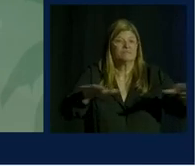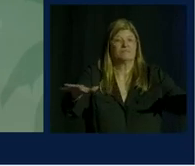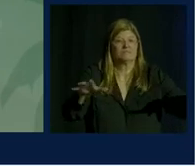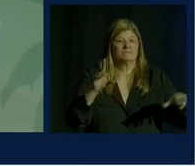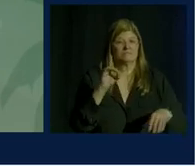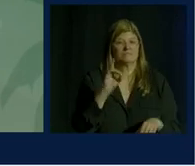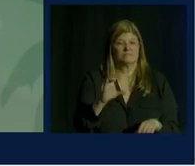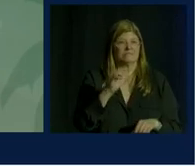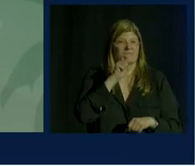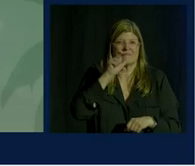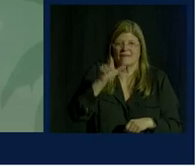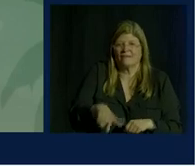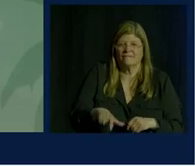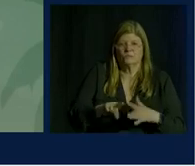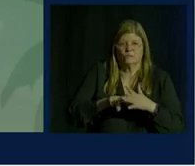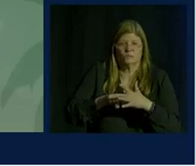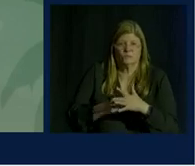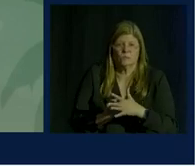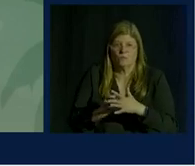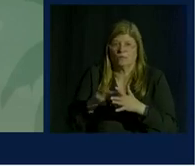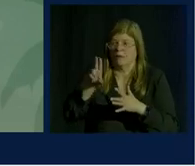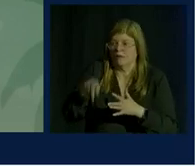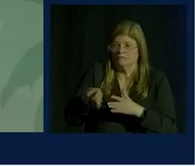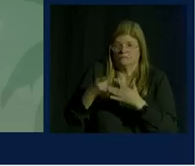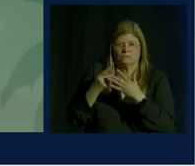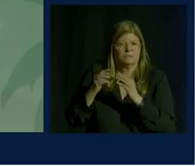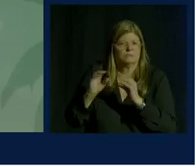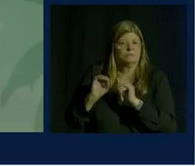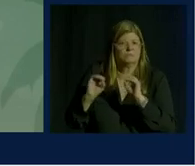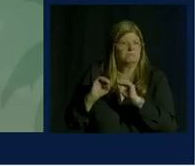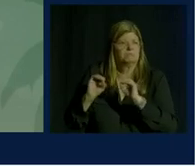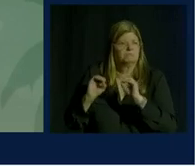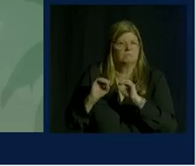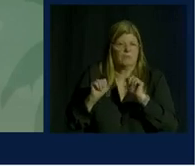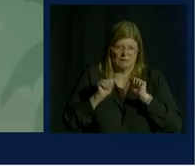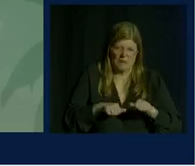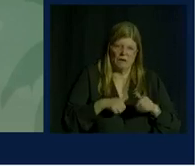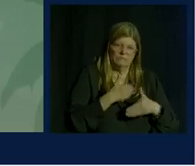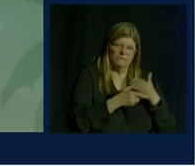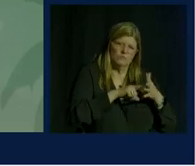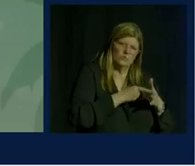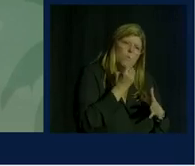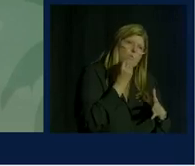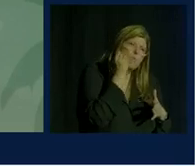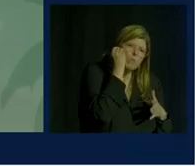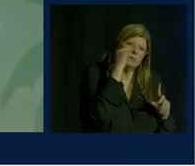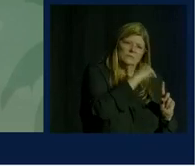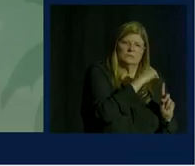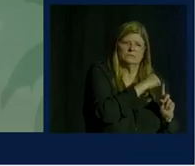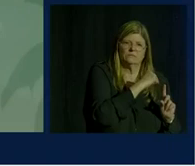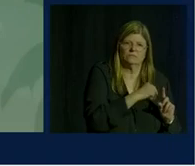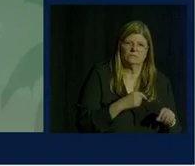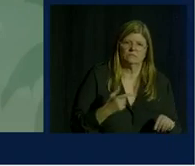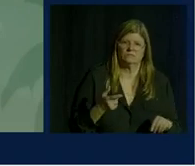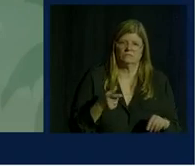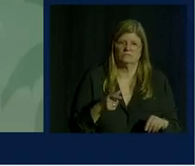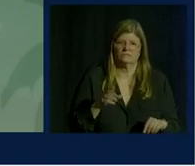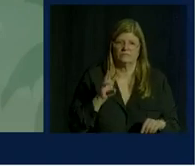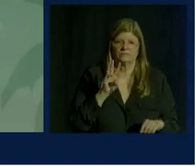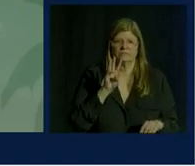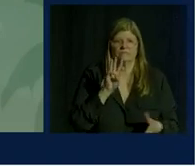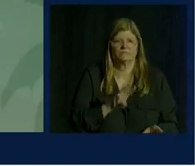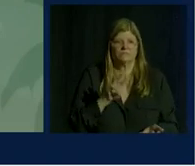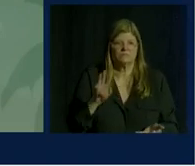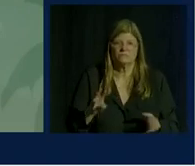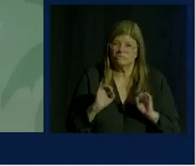Neil, you can just start your business. You don't have to set up a website. You don't have, the only